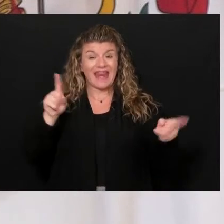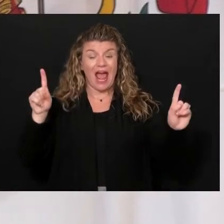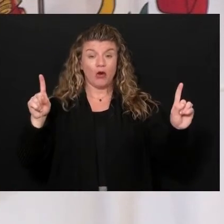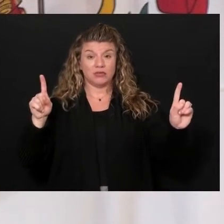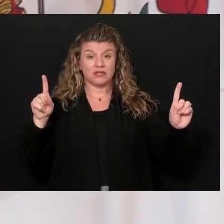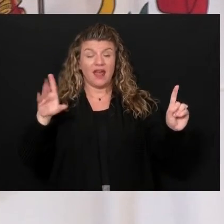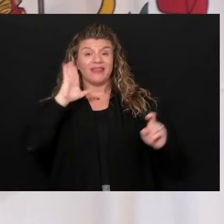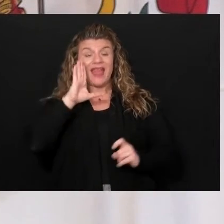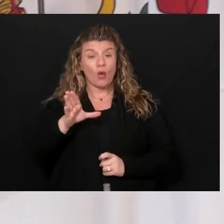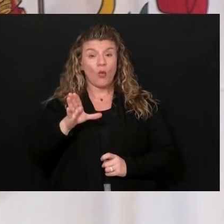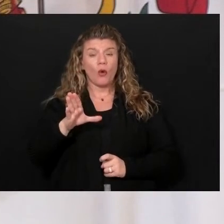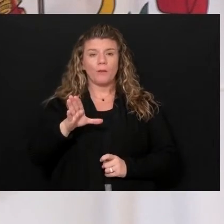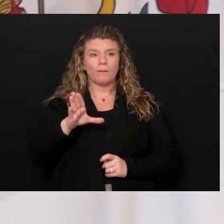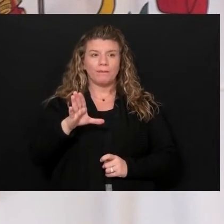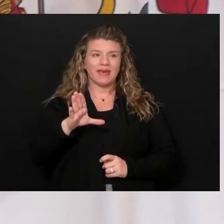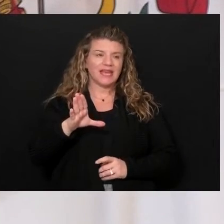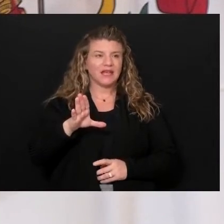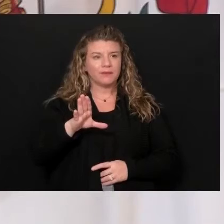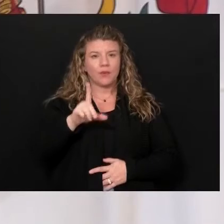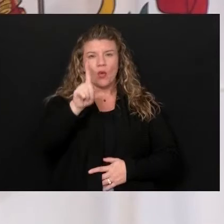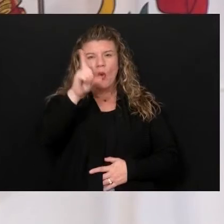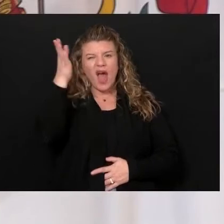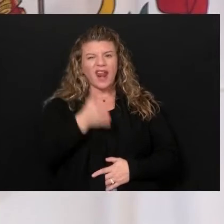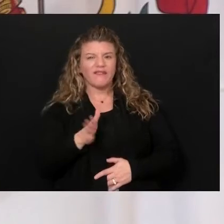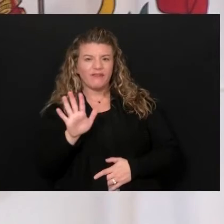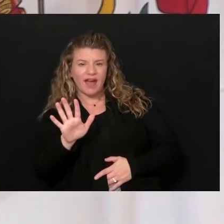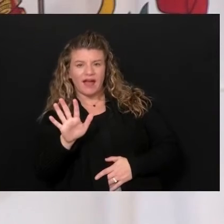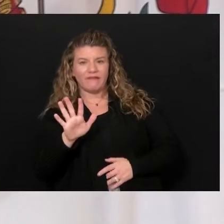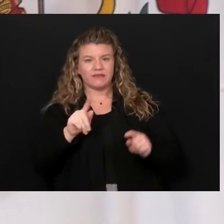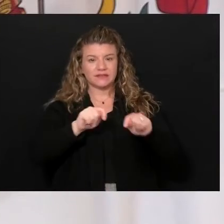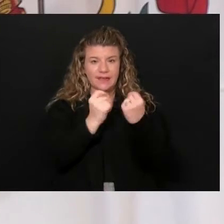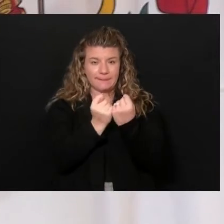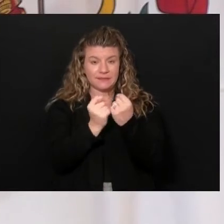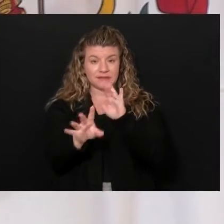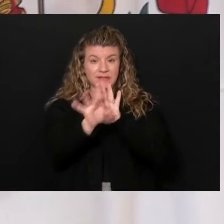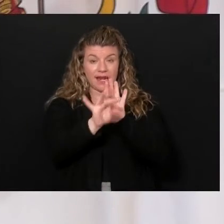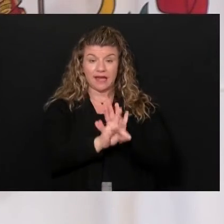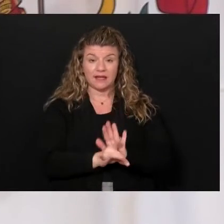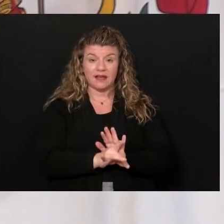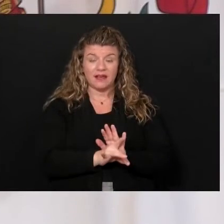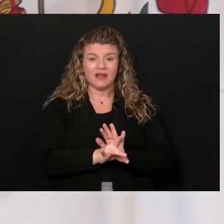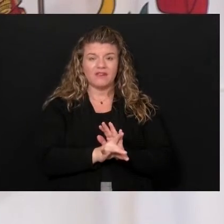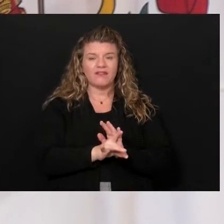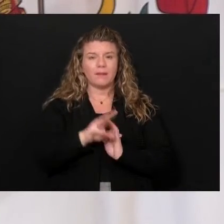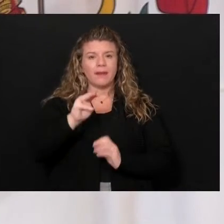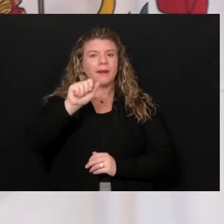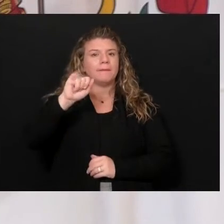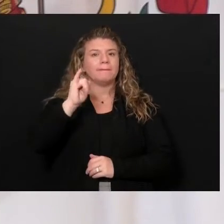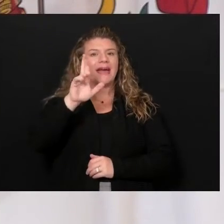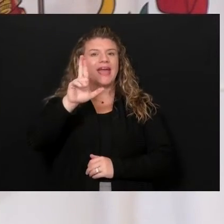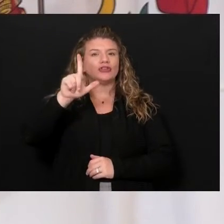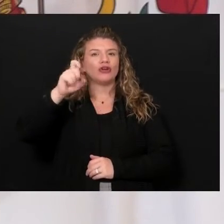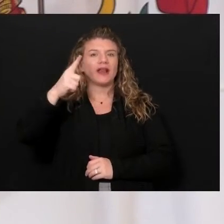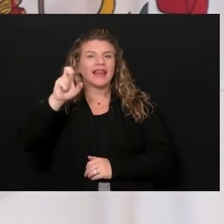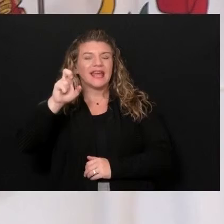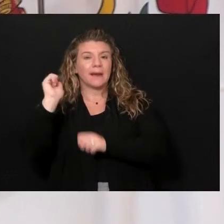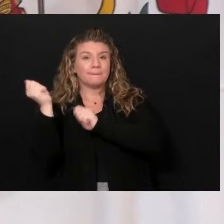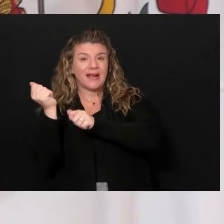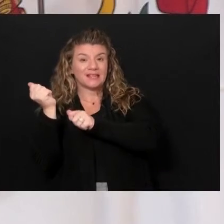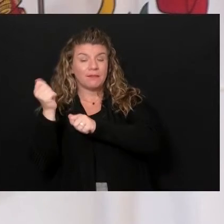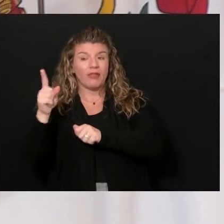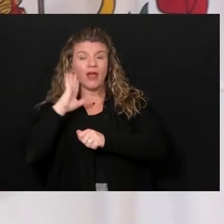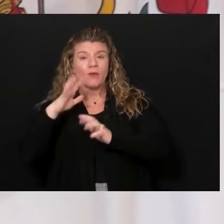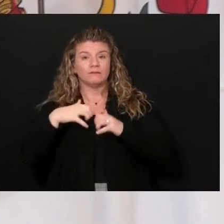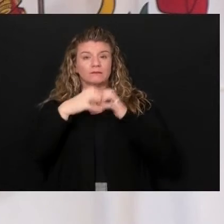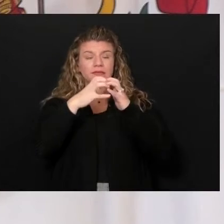will be one of 5 teams selected by Major League Baseball to be a founding member